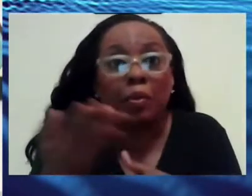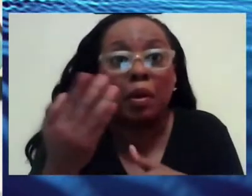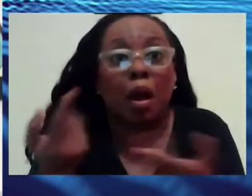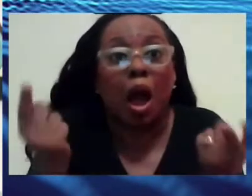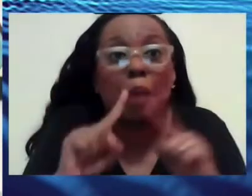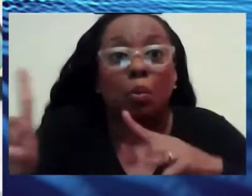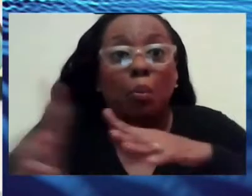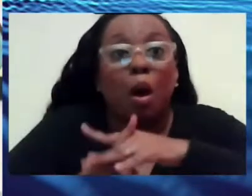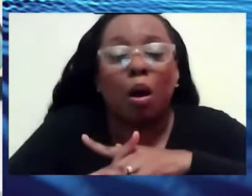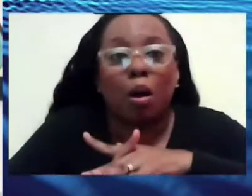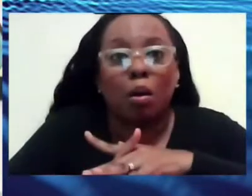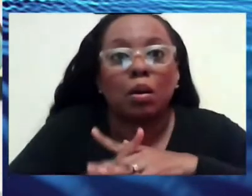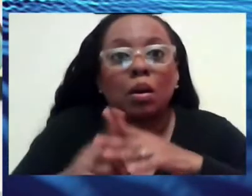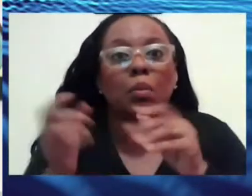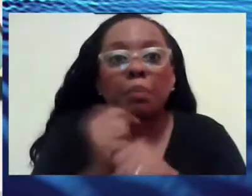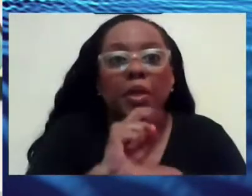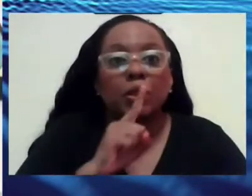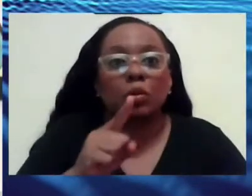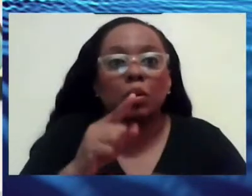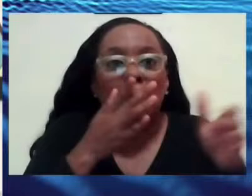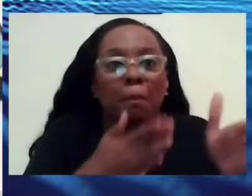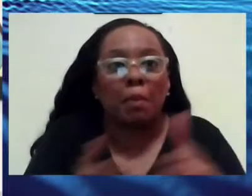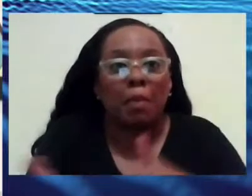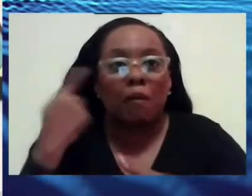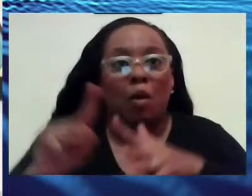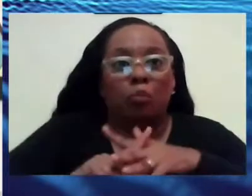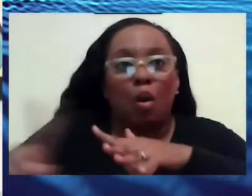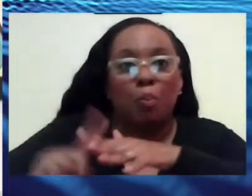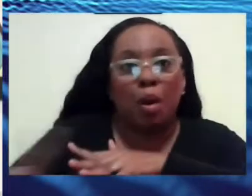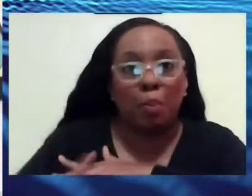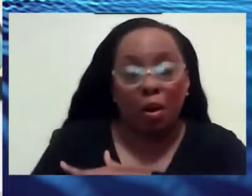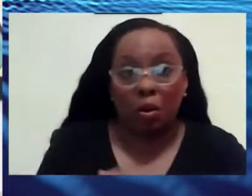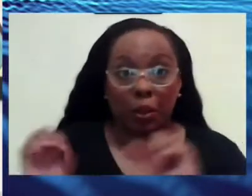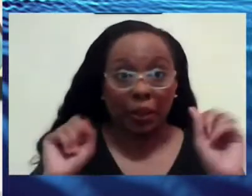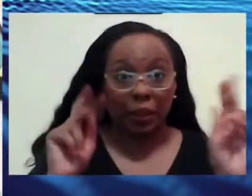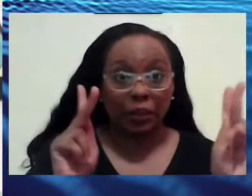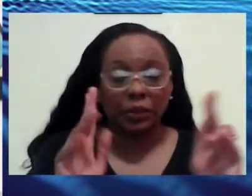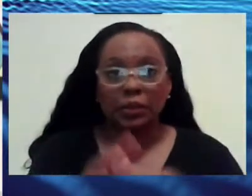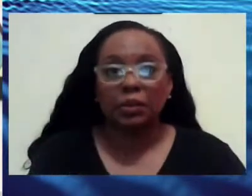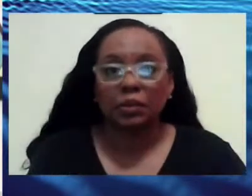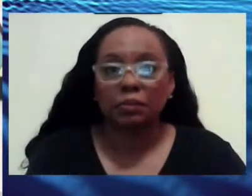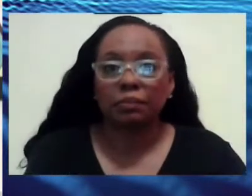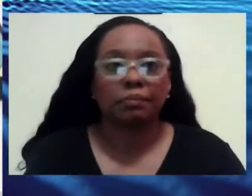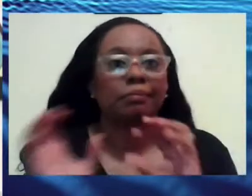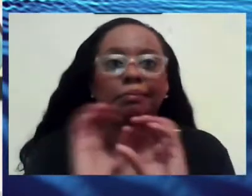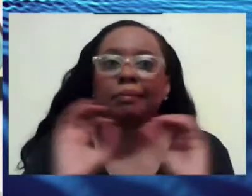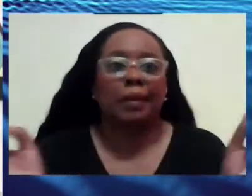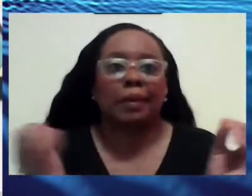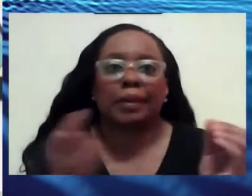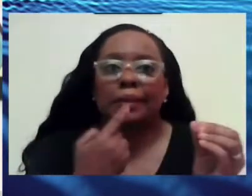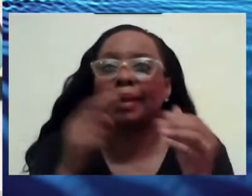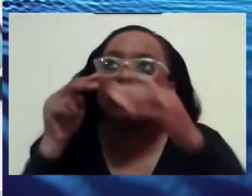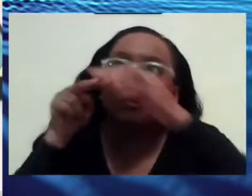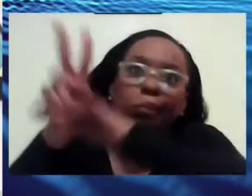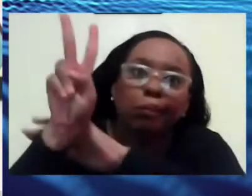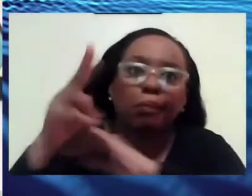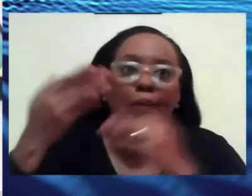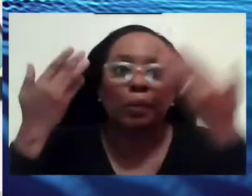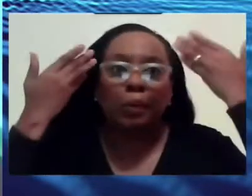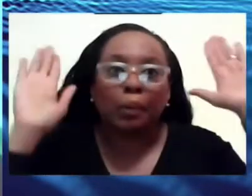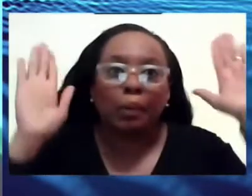and just have the necessary evacuation plans in place to be able to deal with it at this point in time. But there's nothing that we can say in terms of certainty,